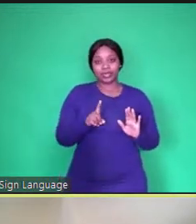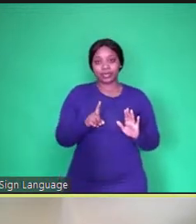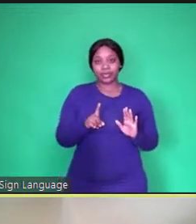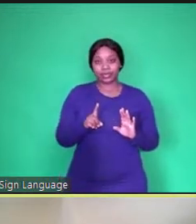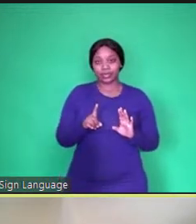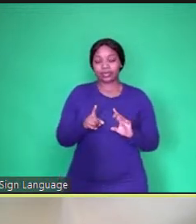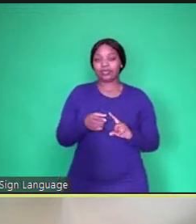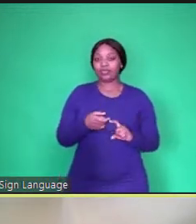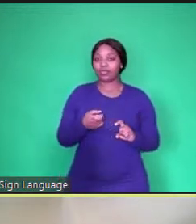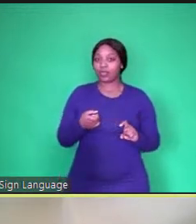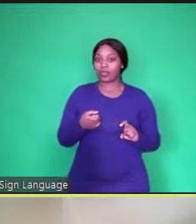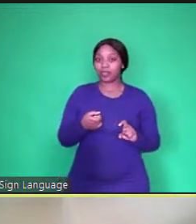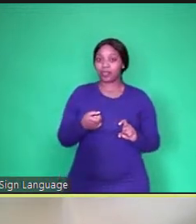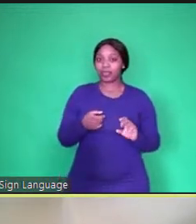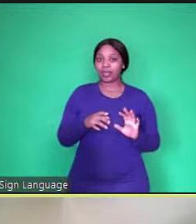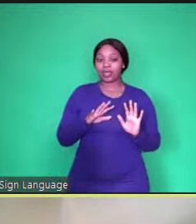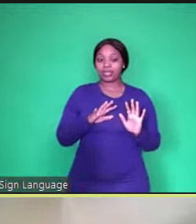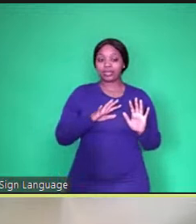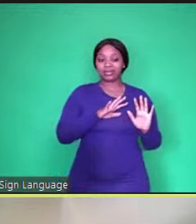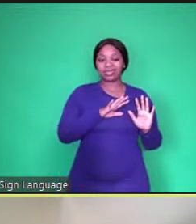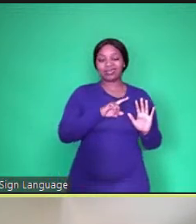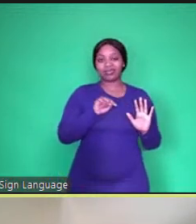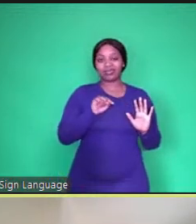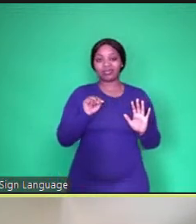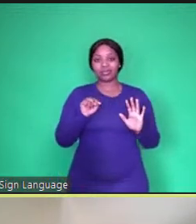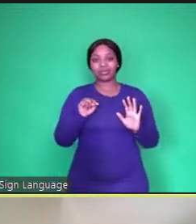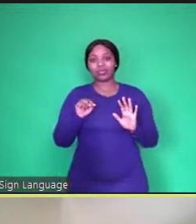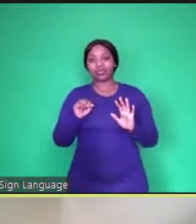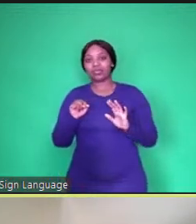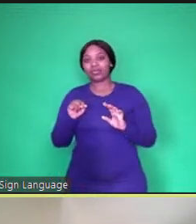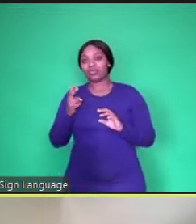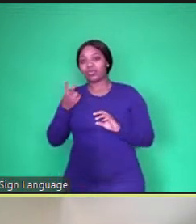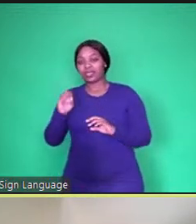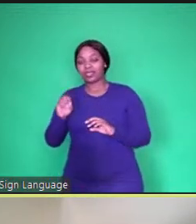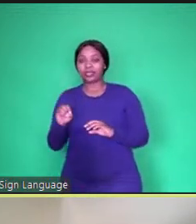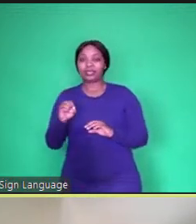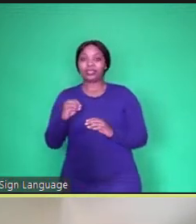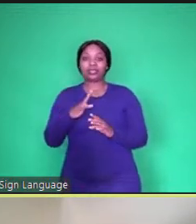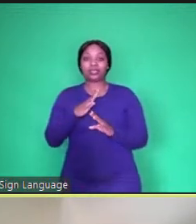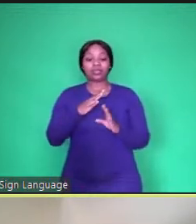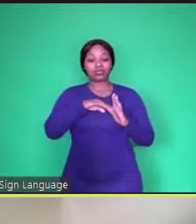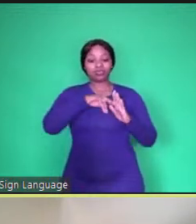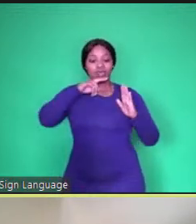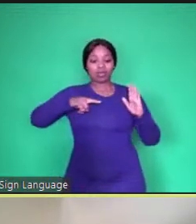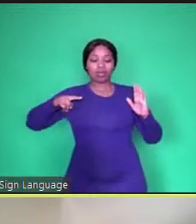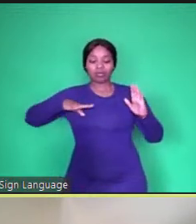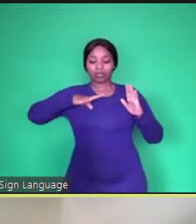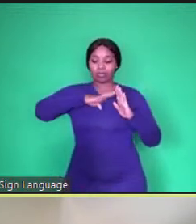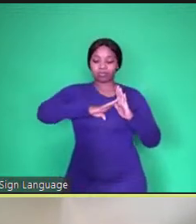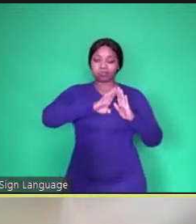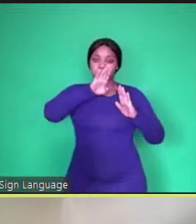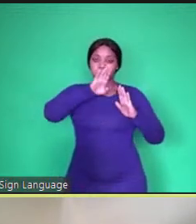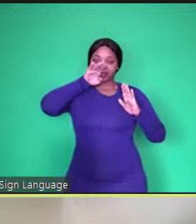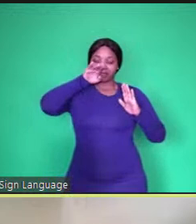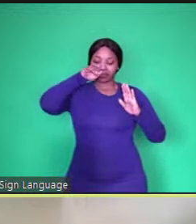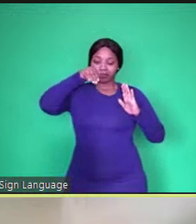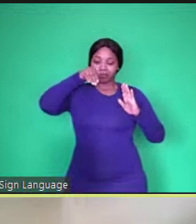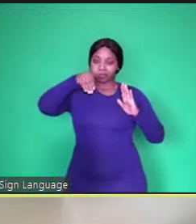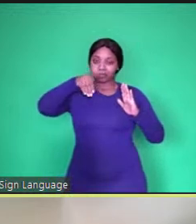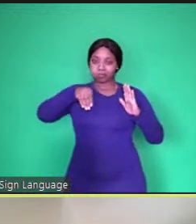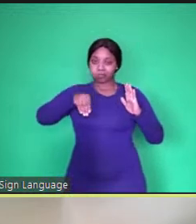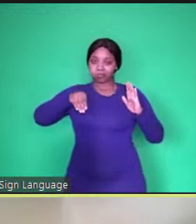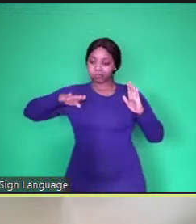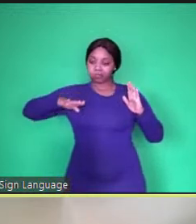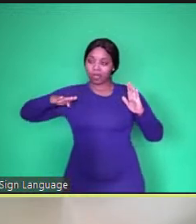from 0 to 10, then 10 to 20, it's just like a graph from top here going down, picking up a little, but